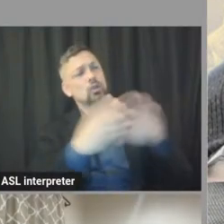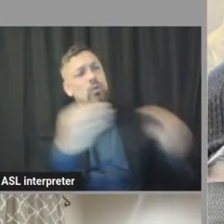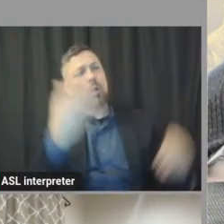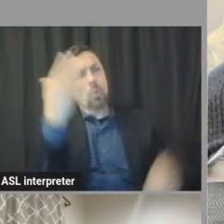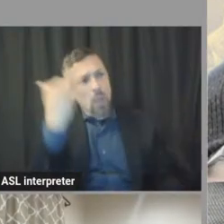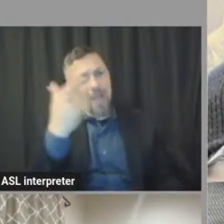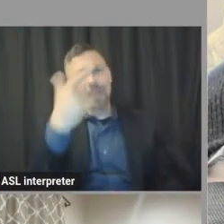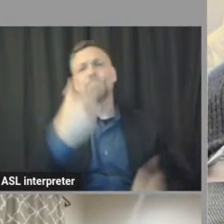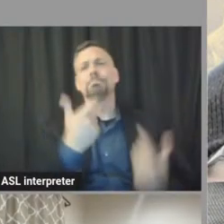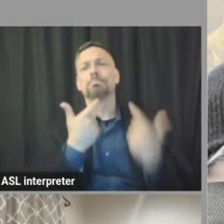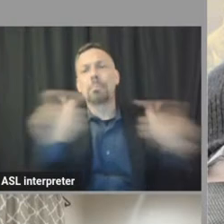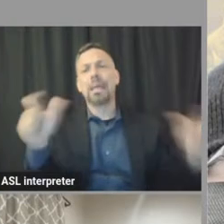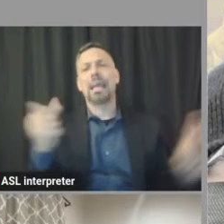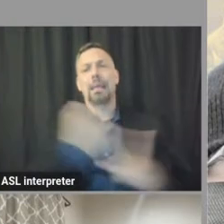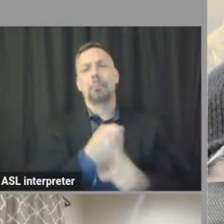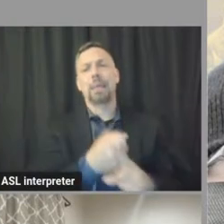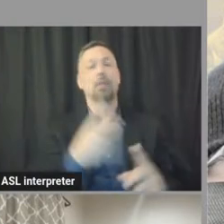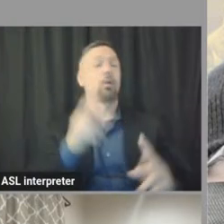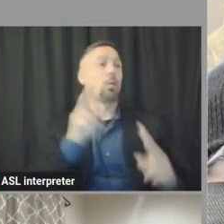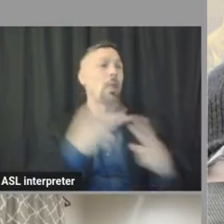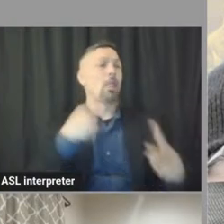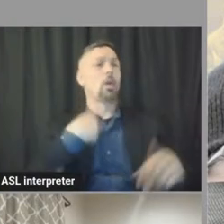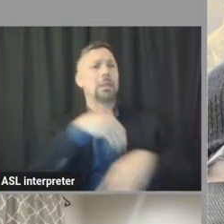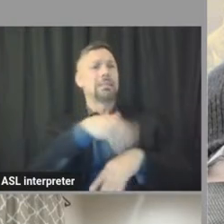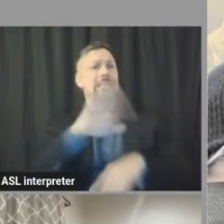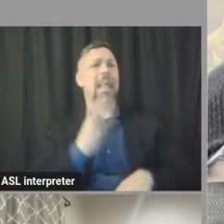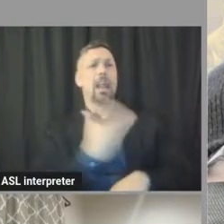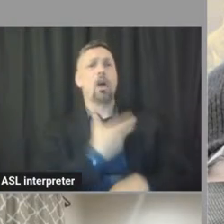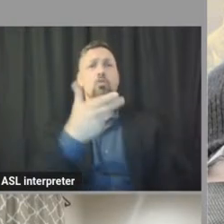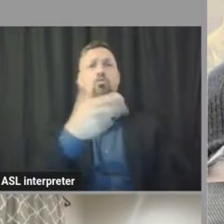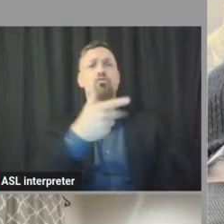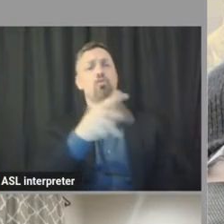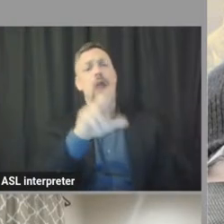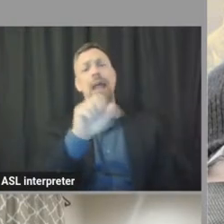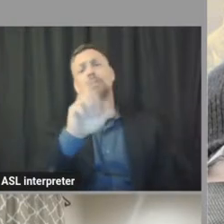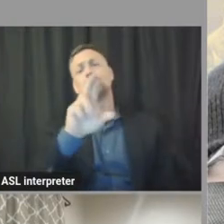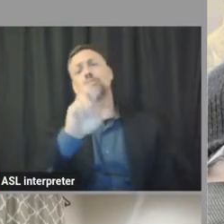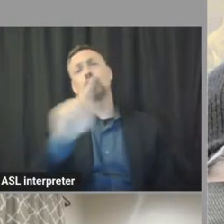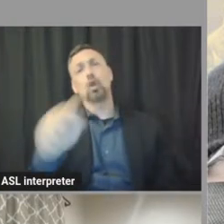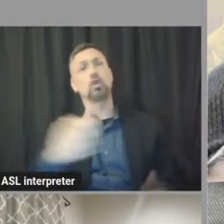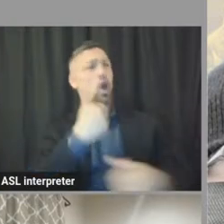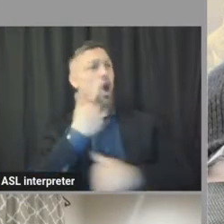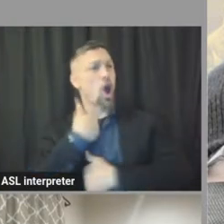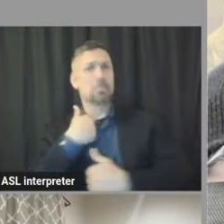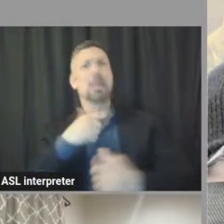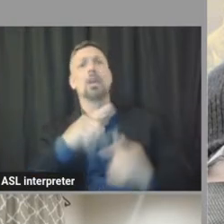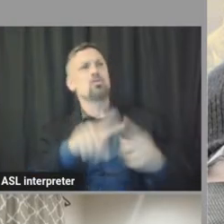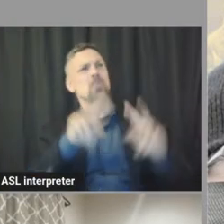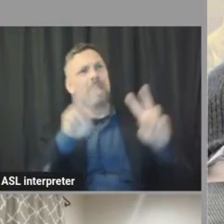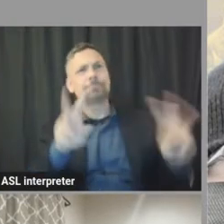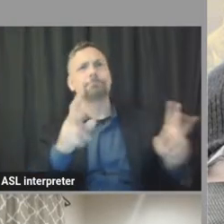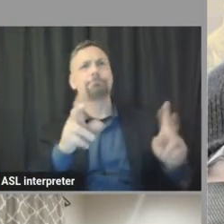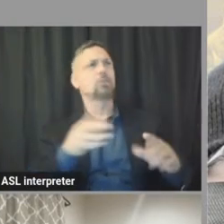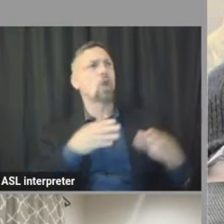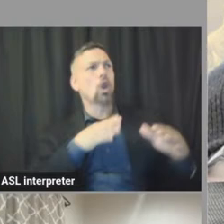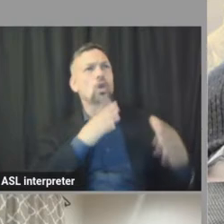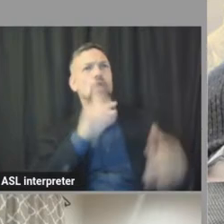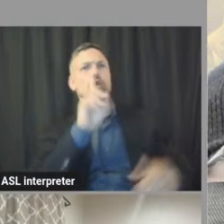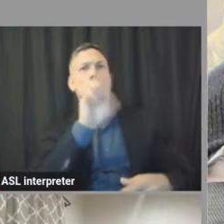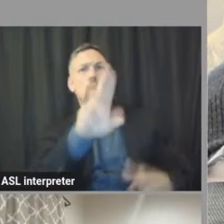makes a huge impact whether we send out our grassroots army, our people to go to these doors and talk with these really critical